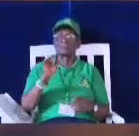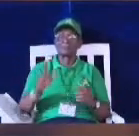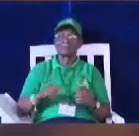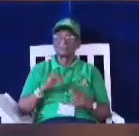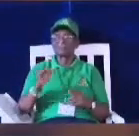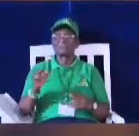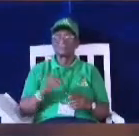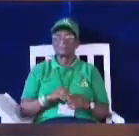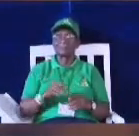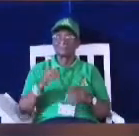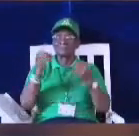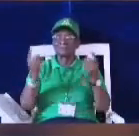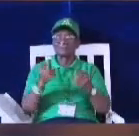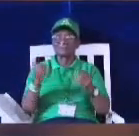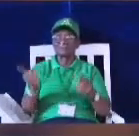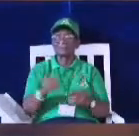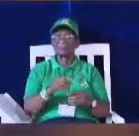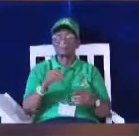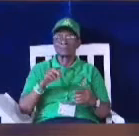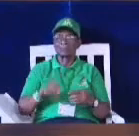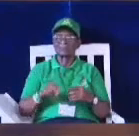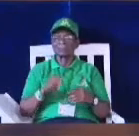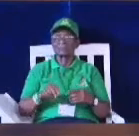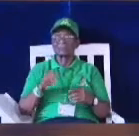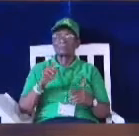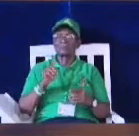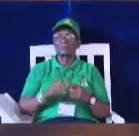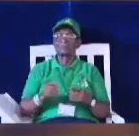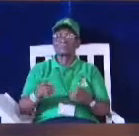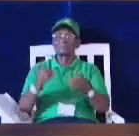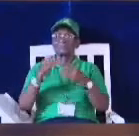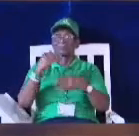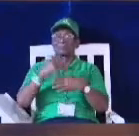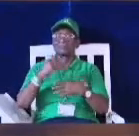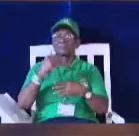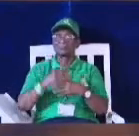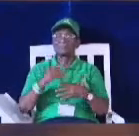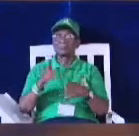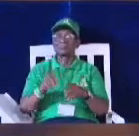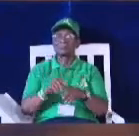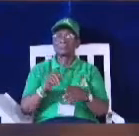You need to come forward and let Jesus Christ take care of the sin.